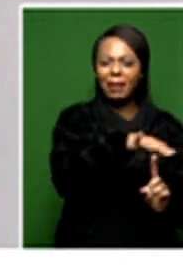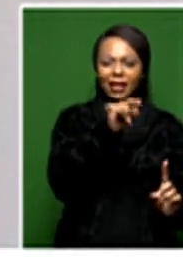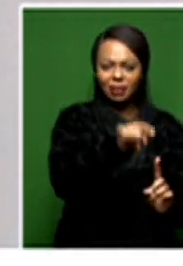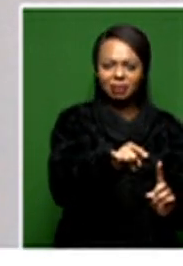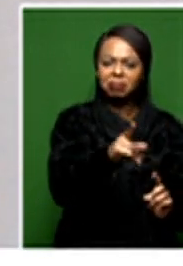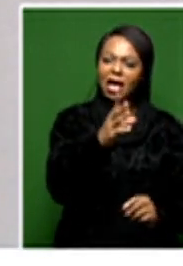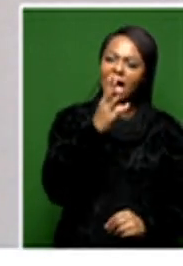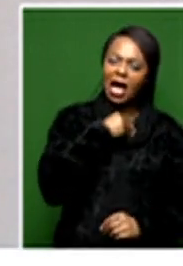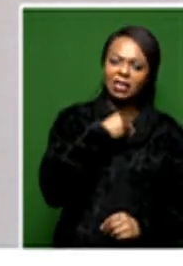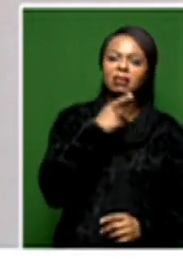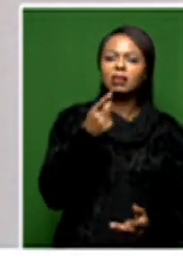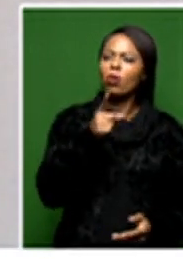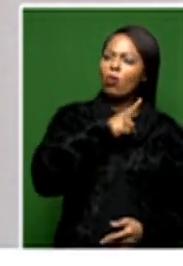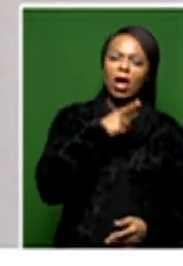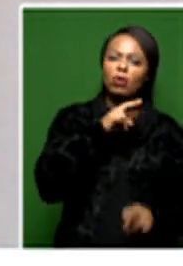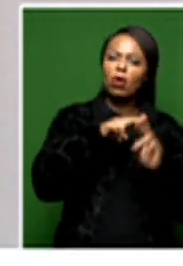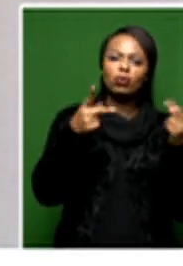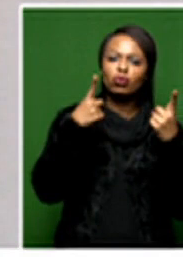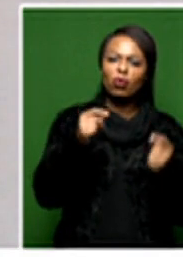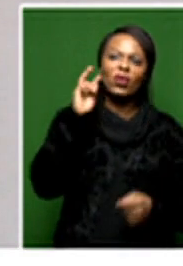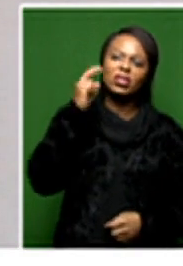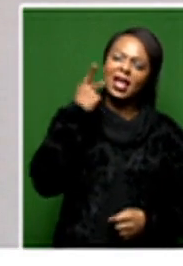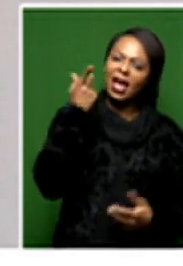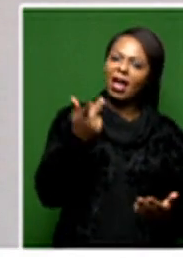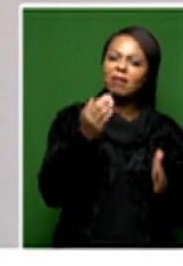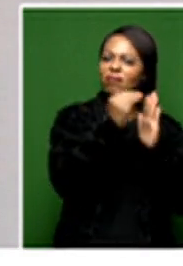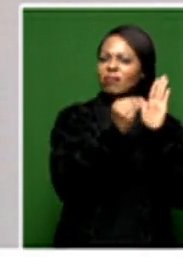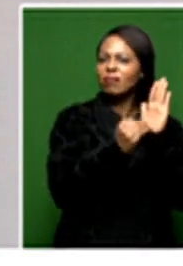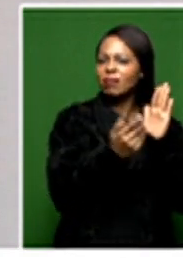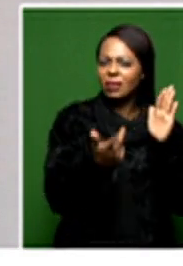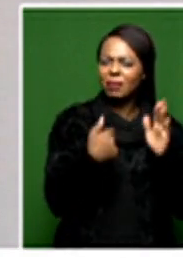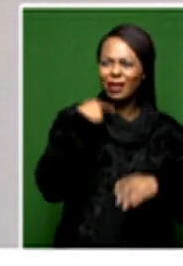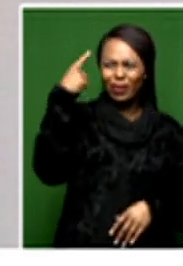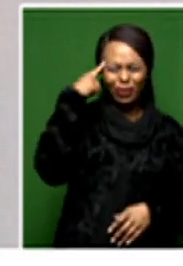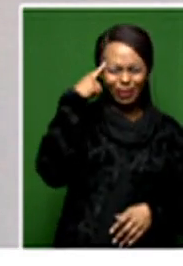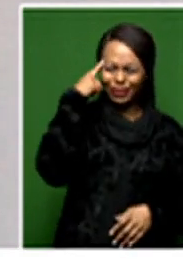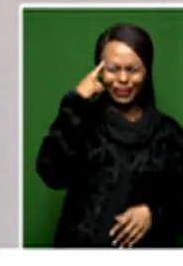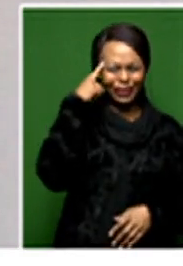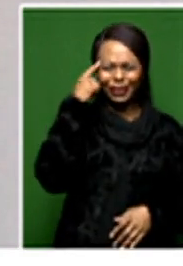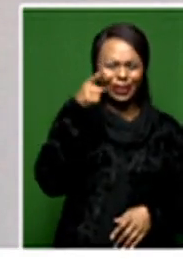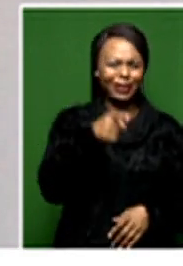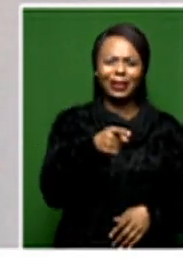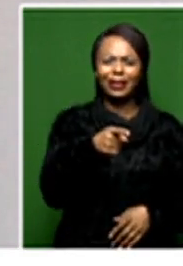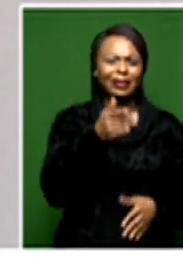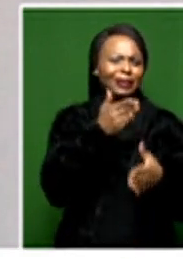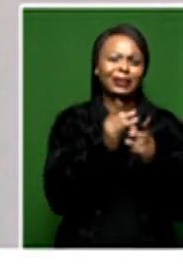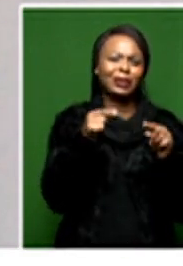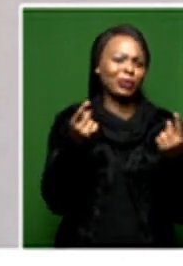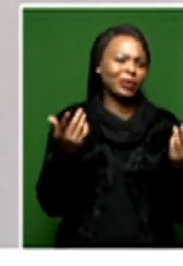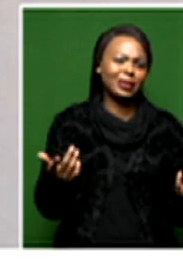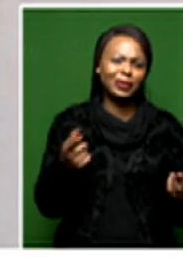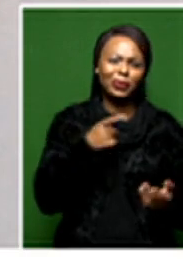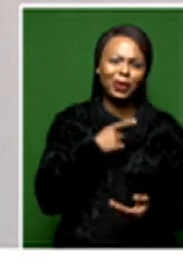don't you do a vegetarian book? Now, my first reaction was, obviously this will never work, because Jan Braai